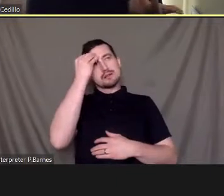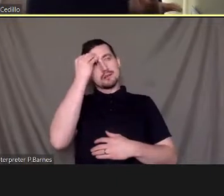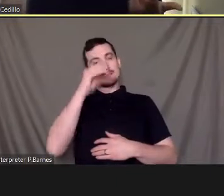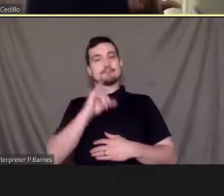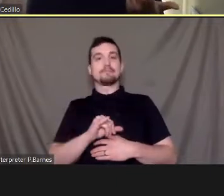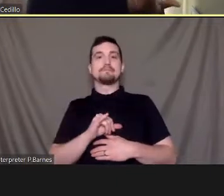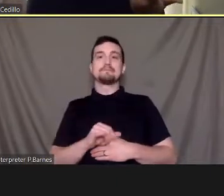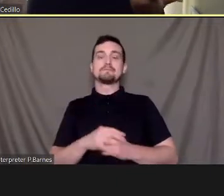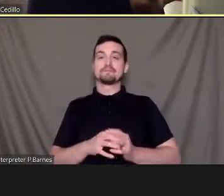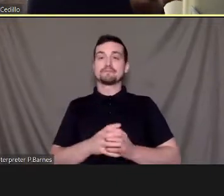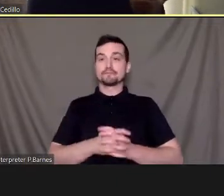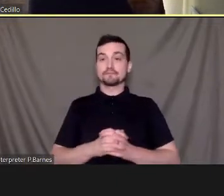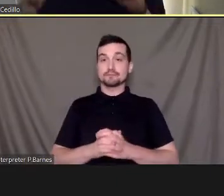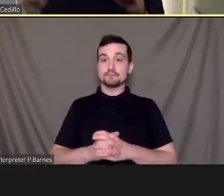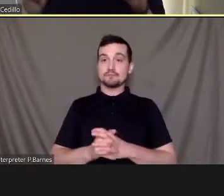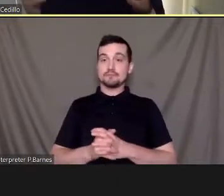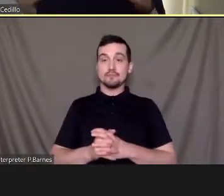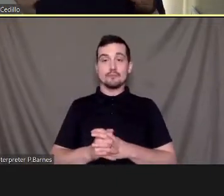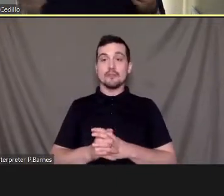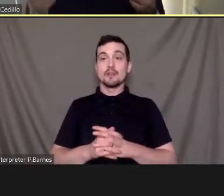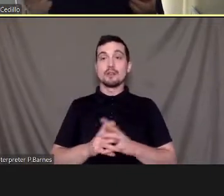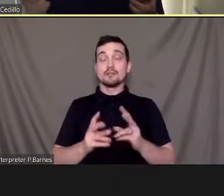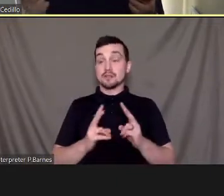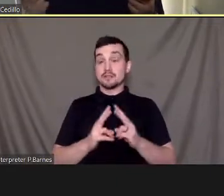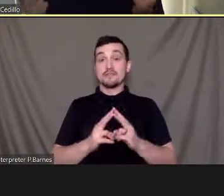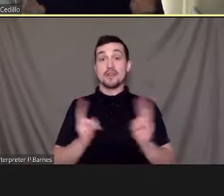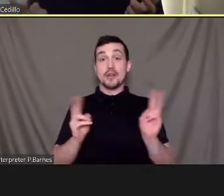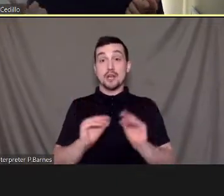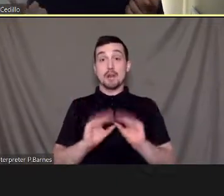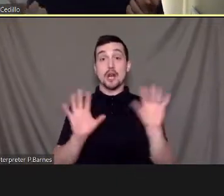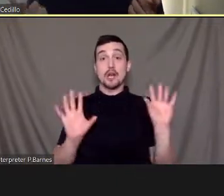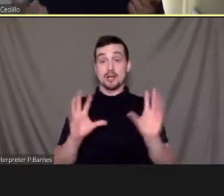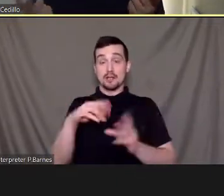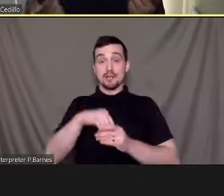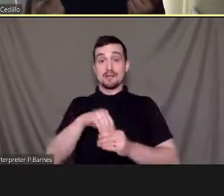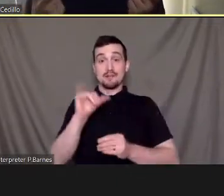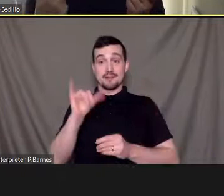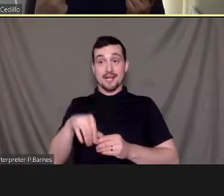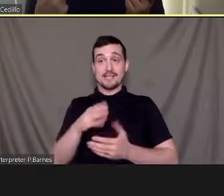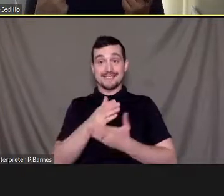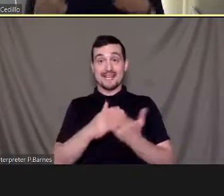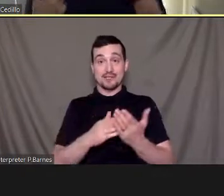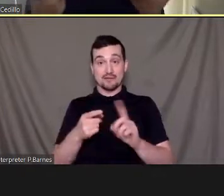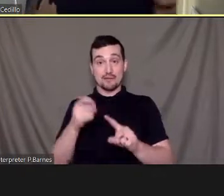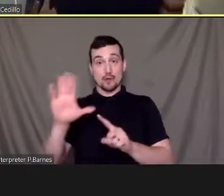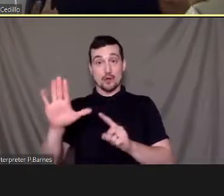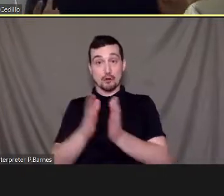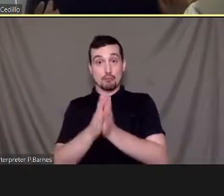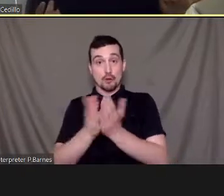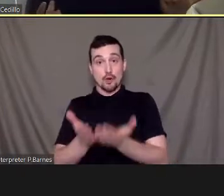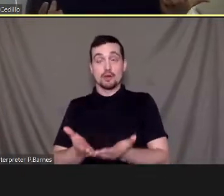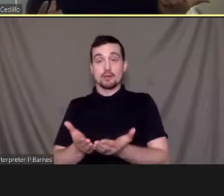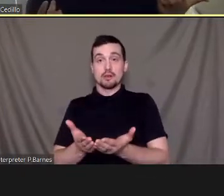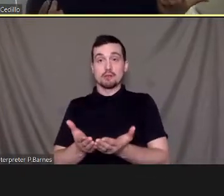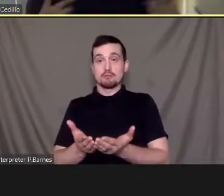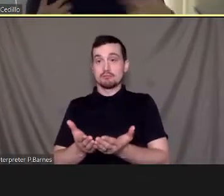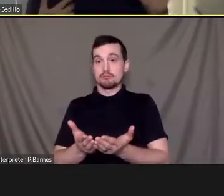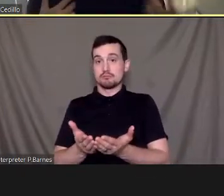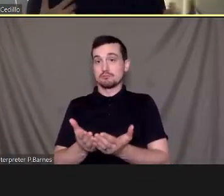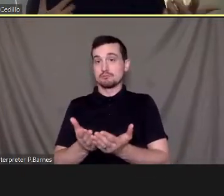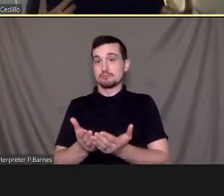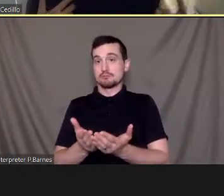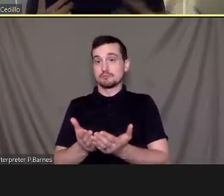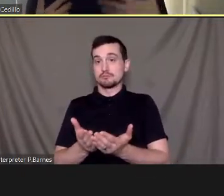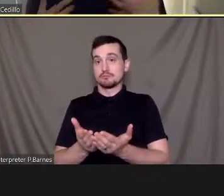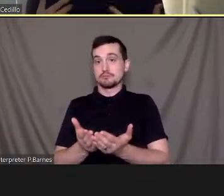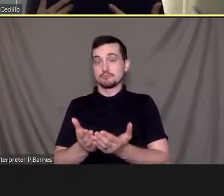But, you know, it's very apparent from that section in the book that they really just kind of were